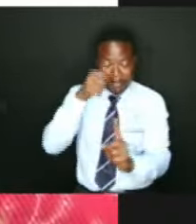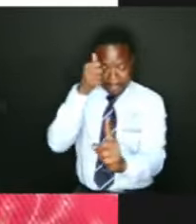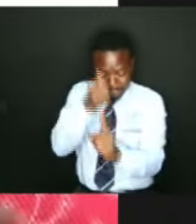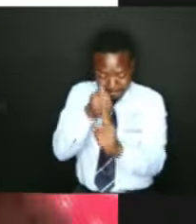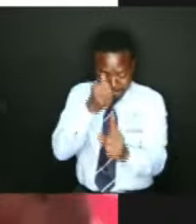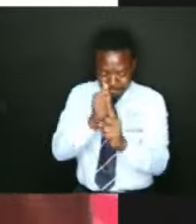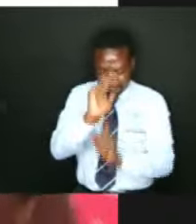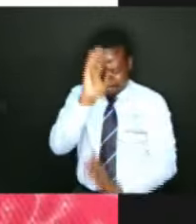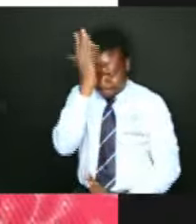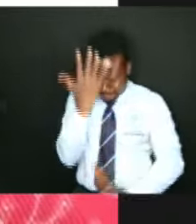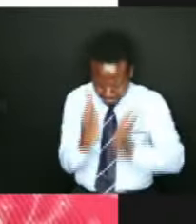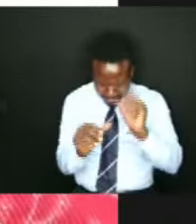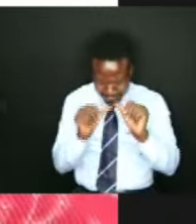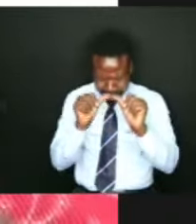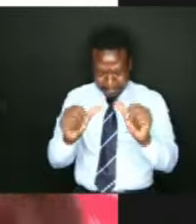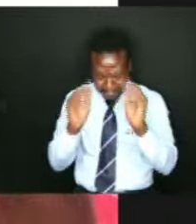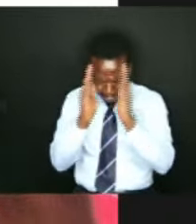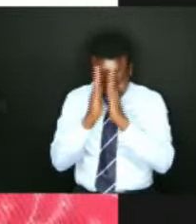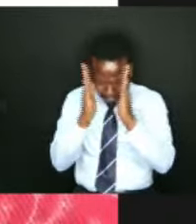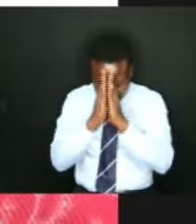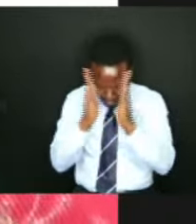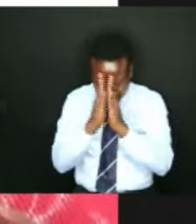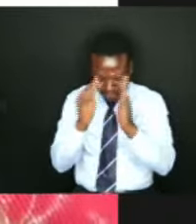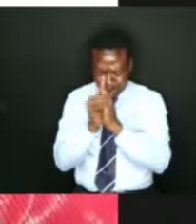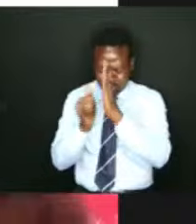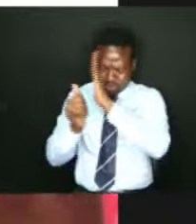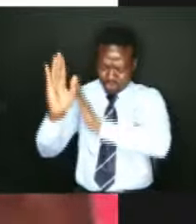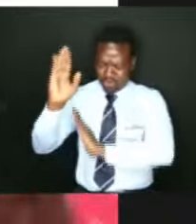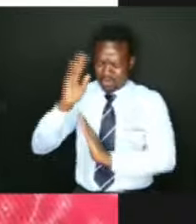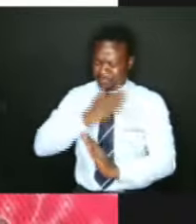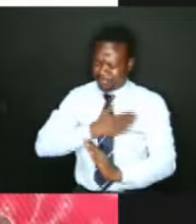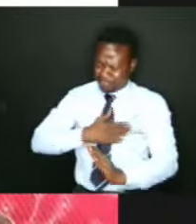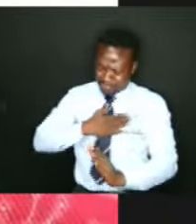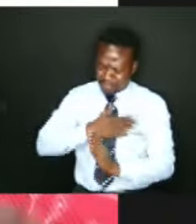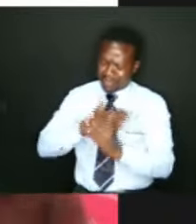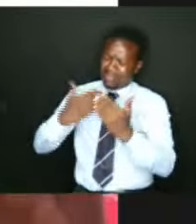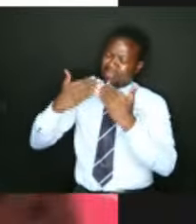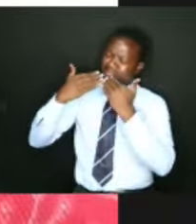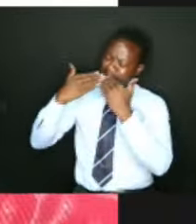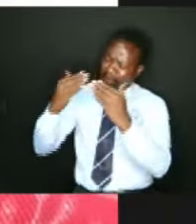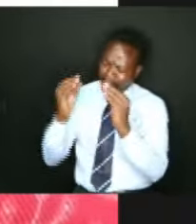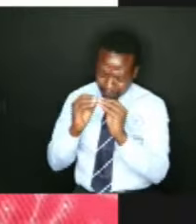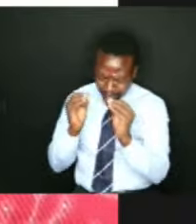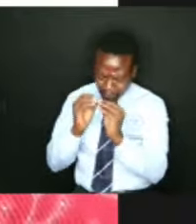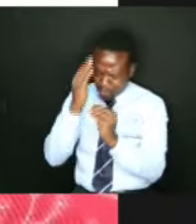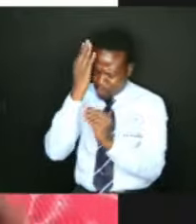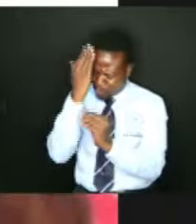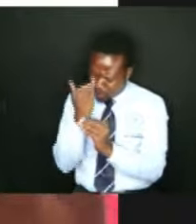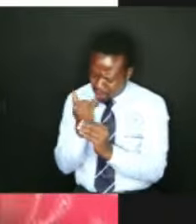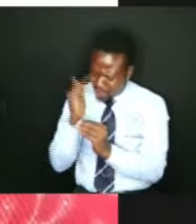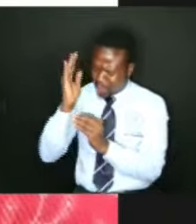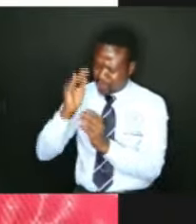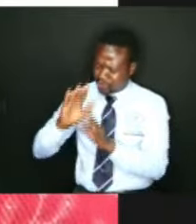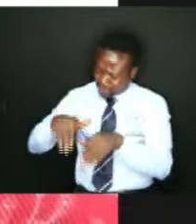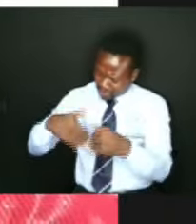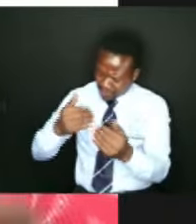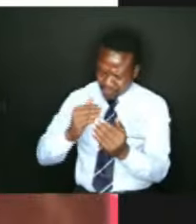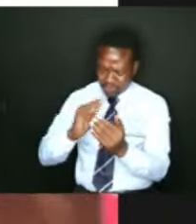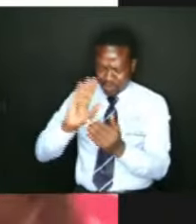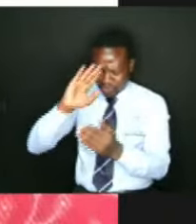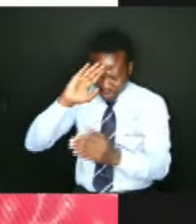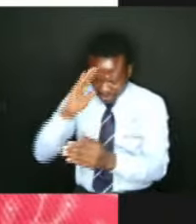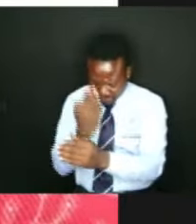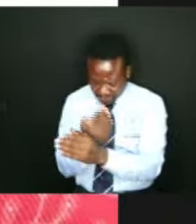are. Thank you, Jesus. Thank you, our Father. Thank you, our God. We thank you for the blood. Hitherto we